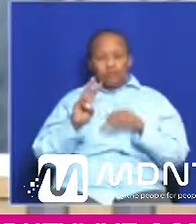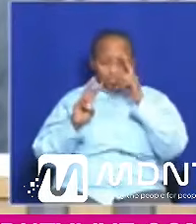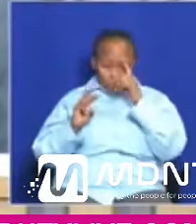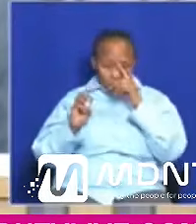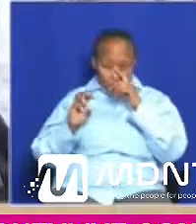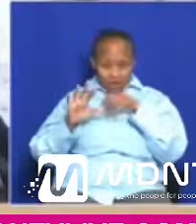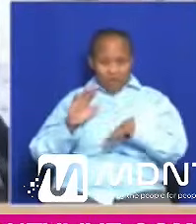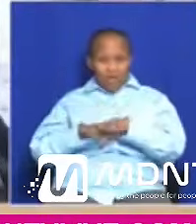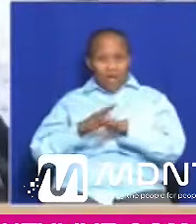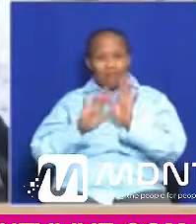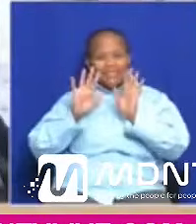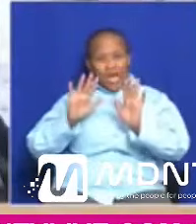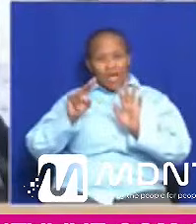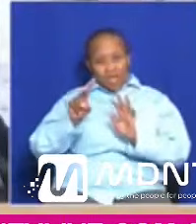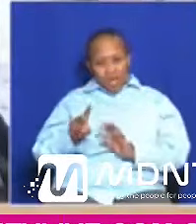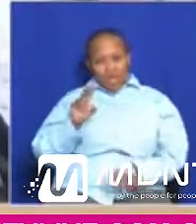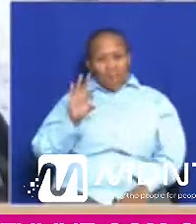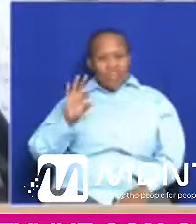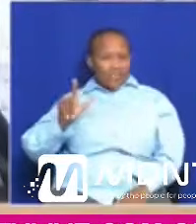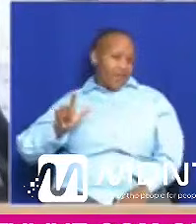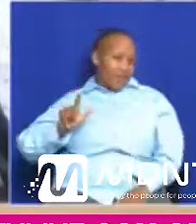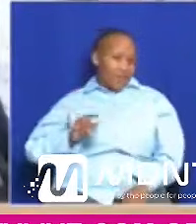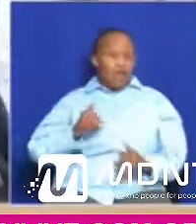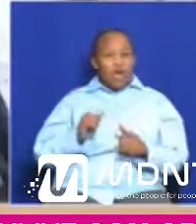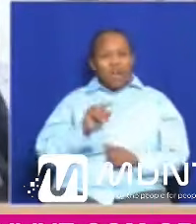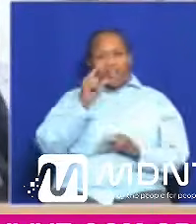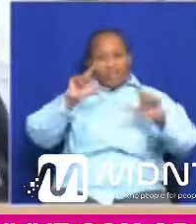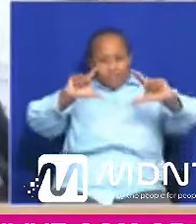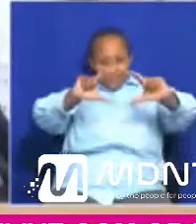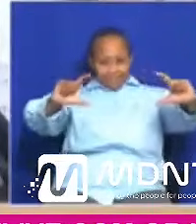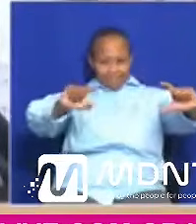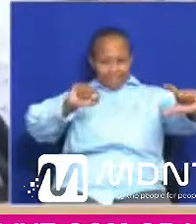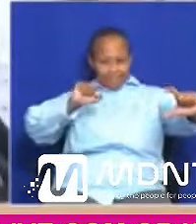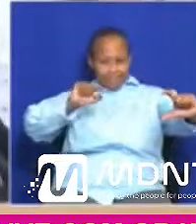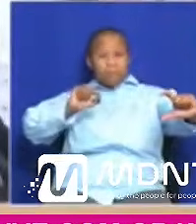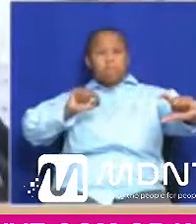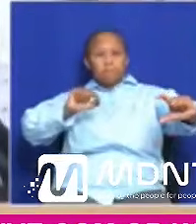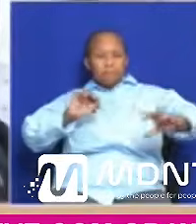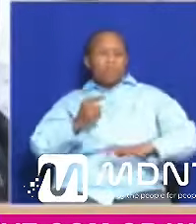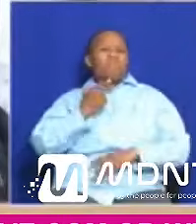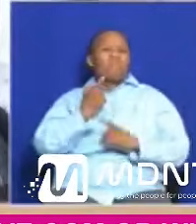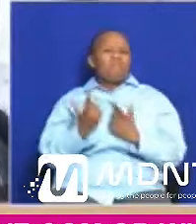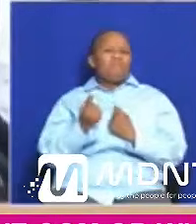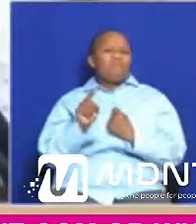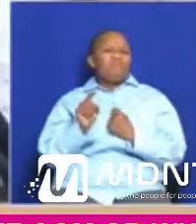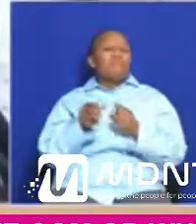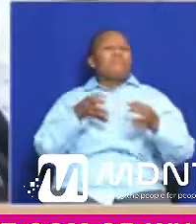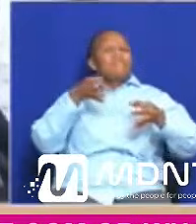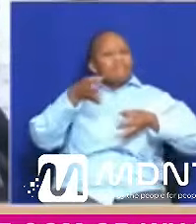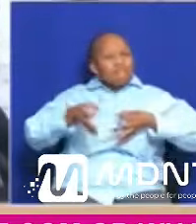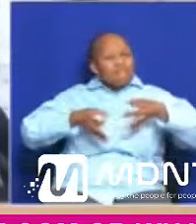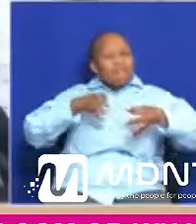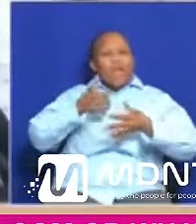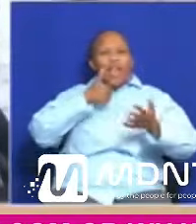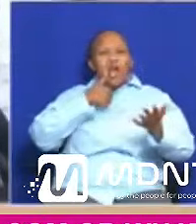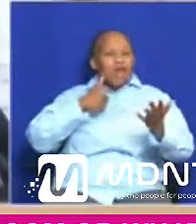suggesting to you that that first paragraph tells us already what this letter is dealing with. It